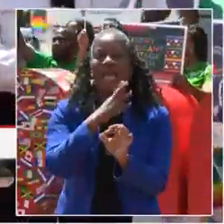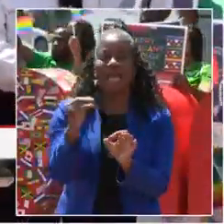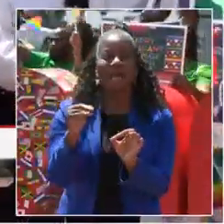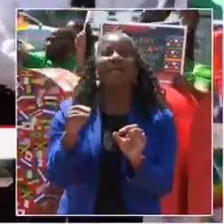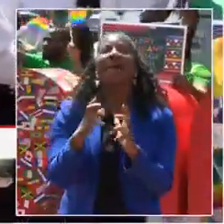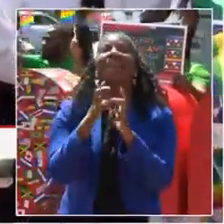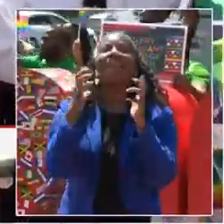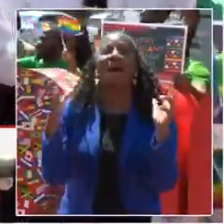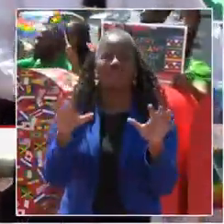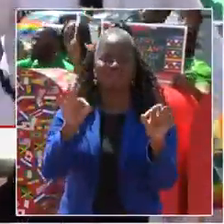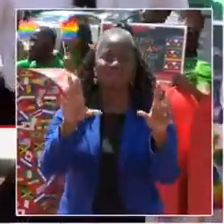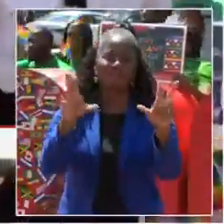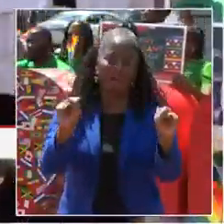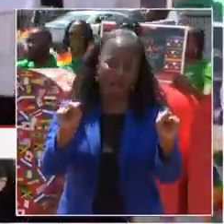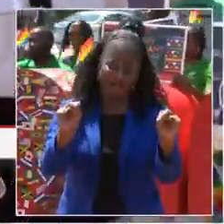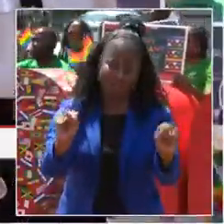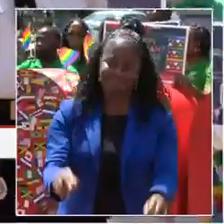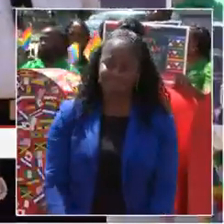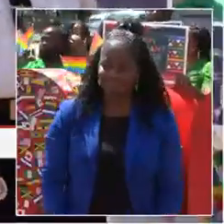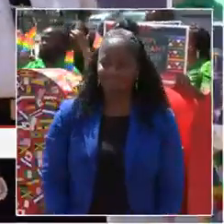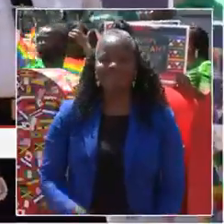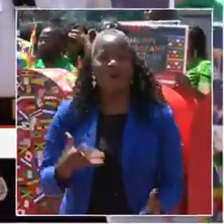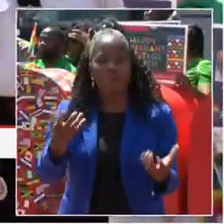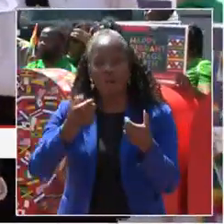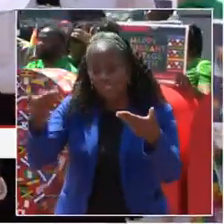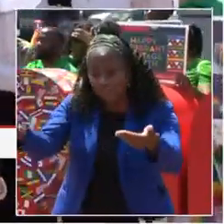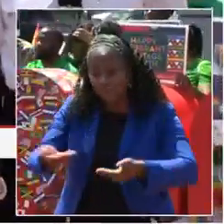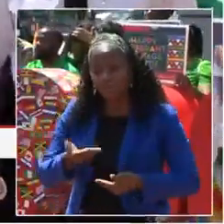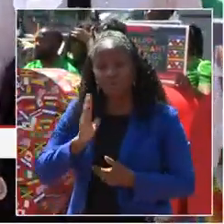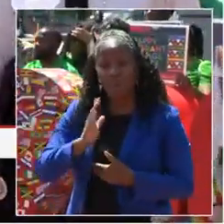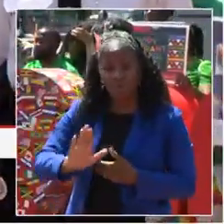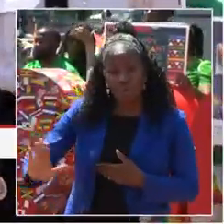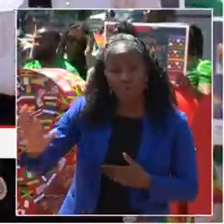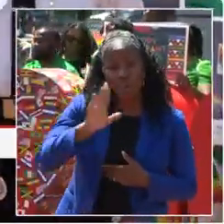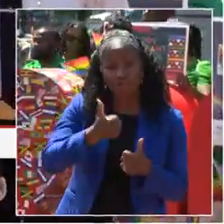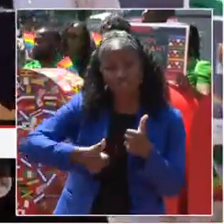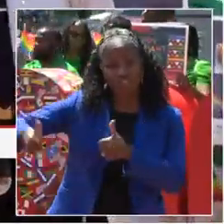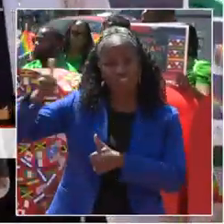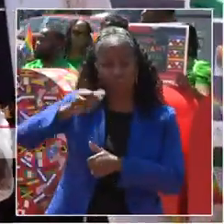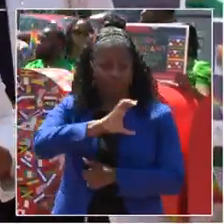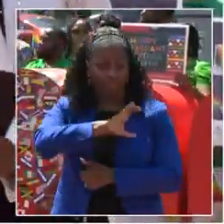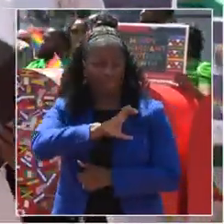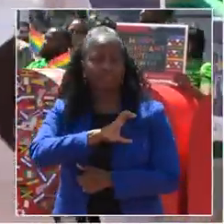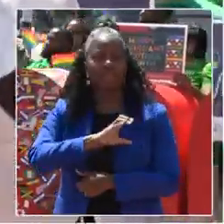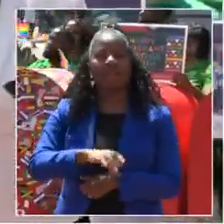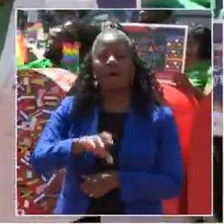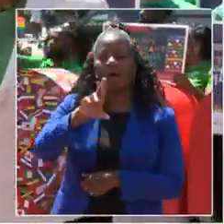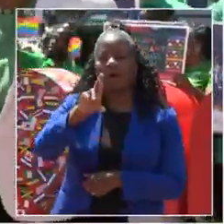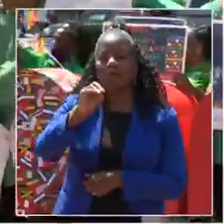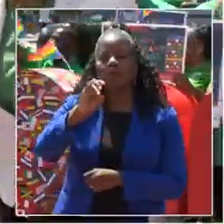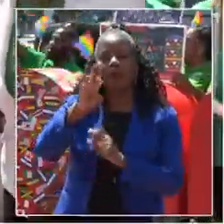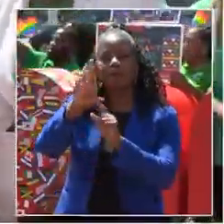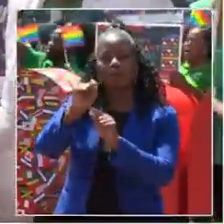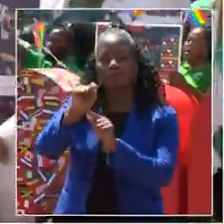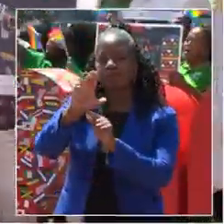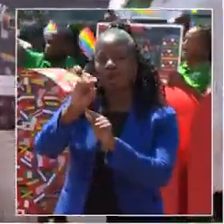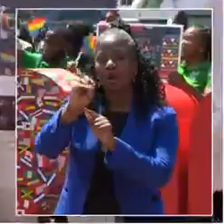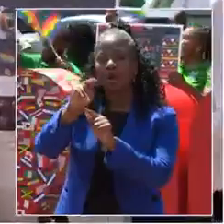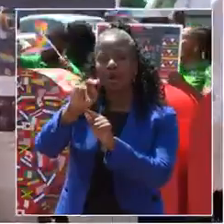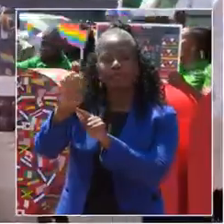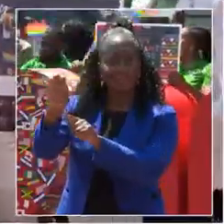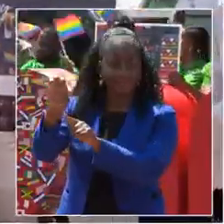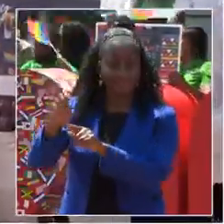I want to introduce your chief of police, Chief Robert Conti.